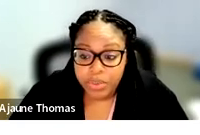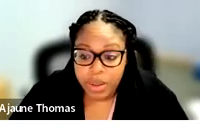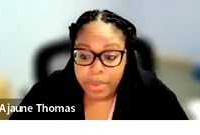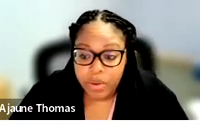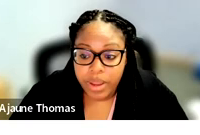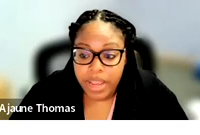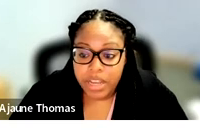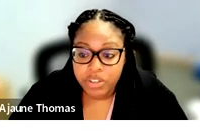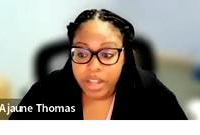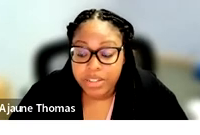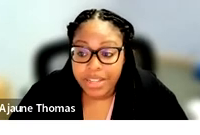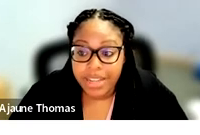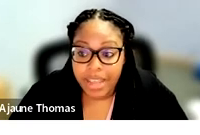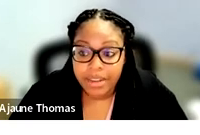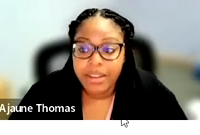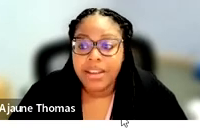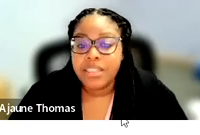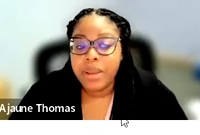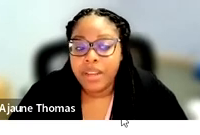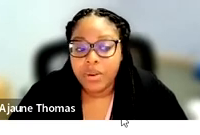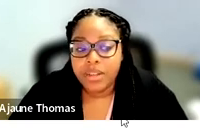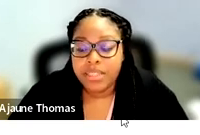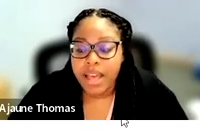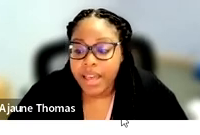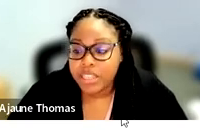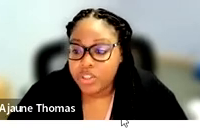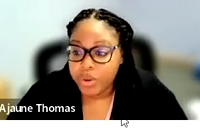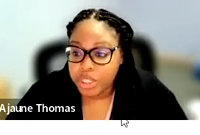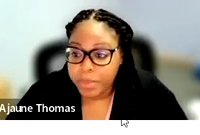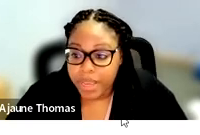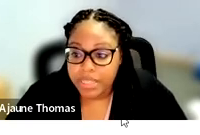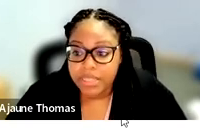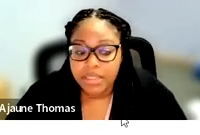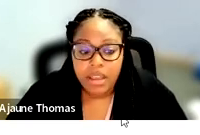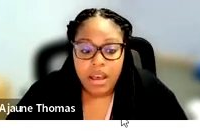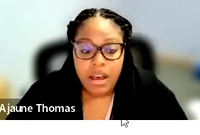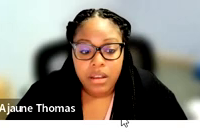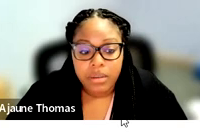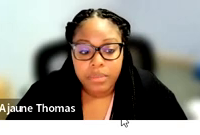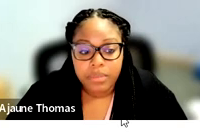$329 to about $800. And again, depending on size, storage space,